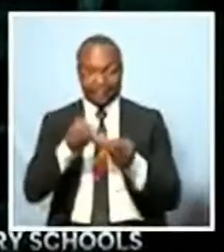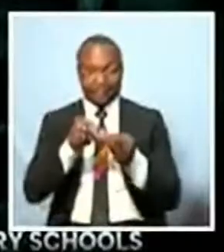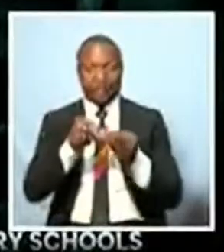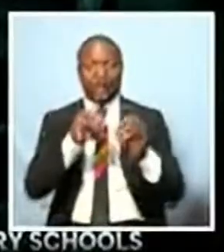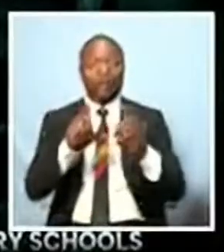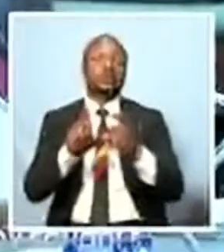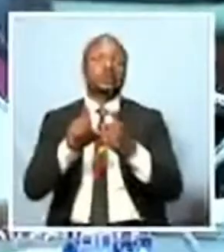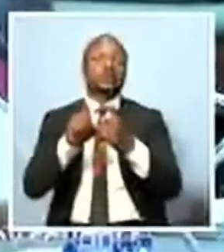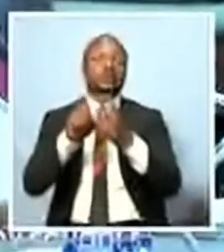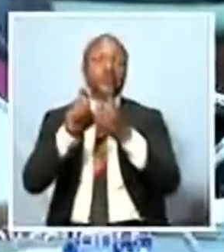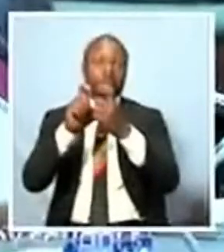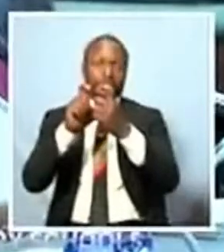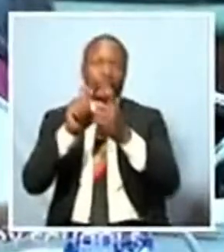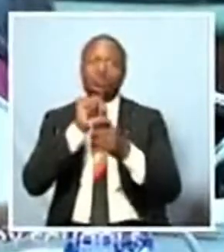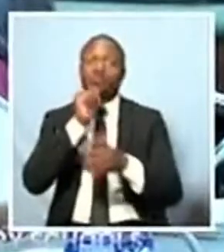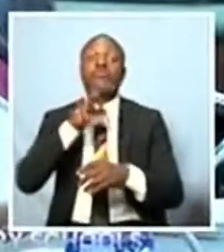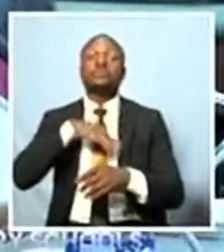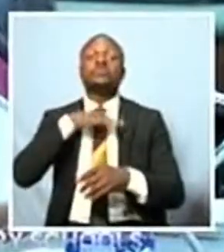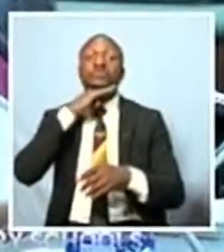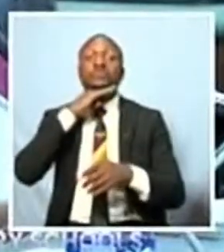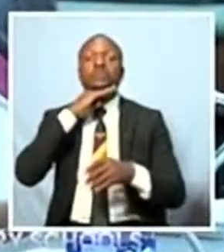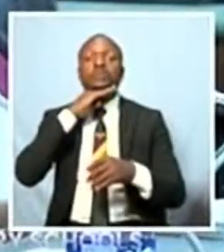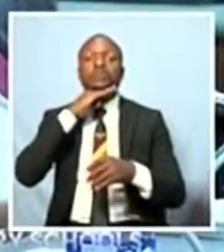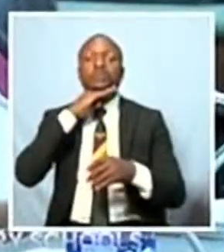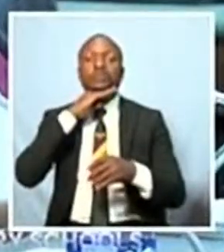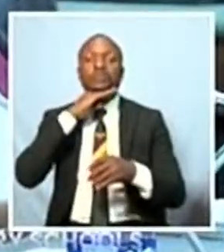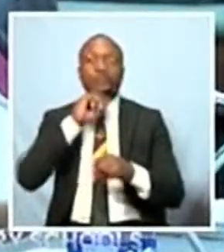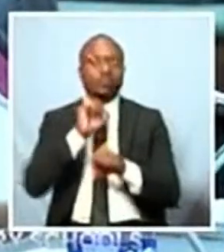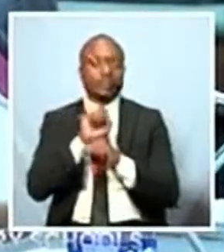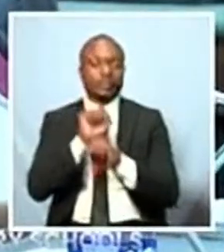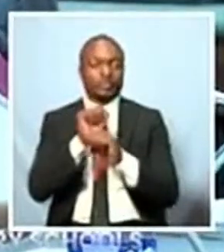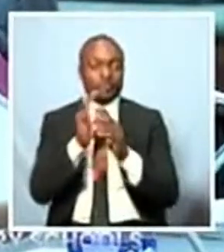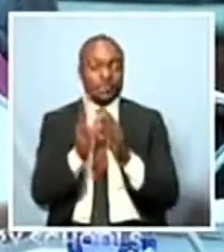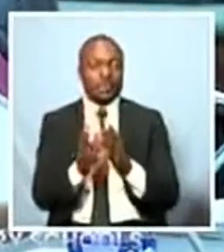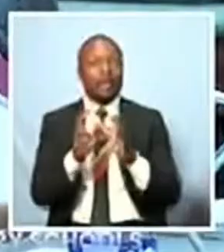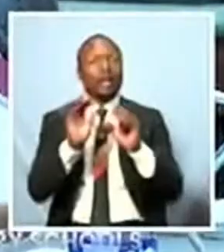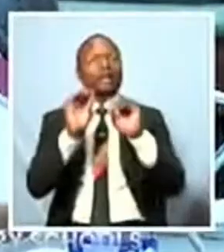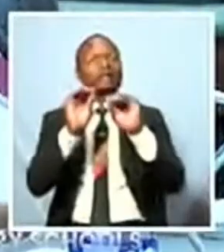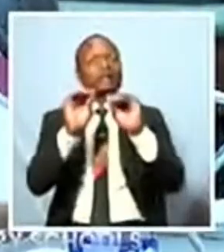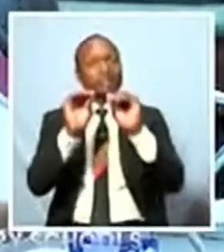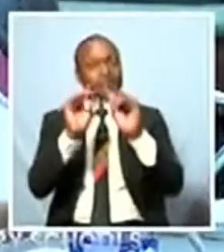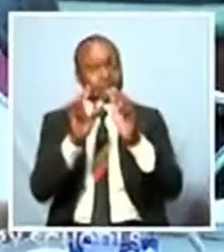challenges, which says inadequate human resources and teacher